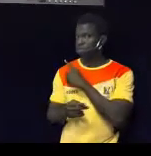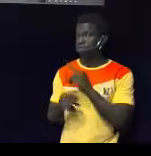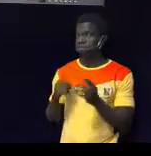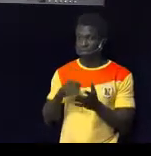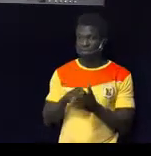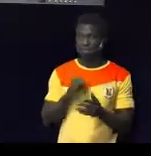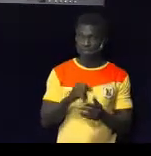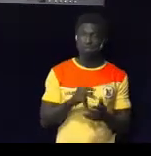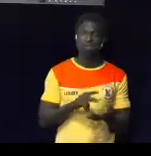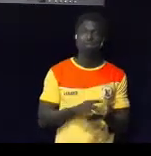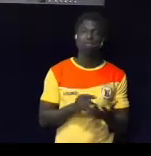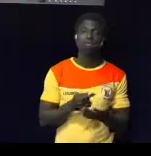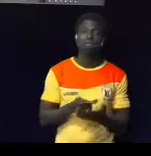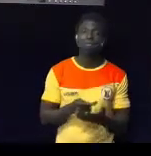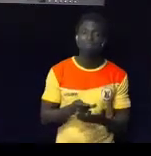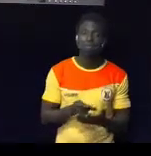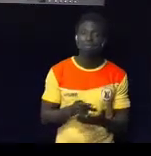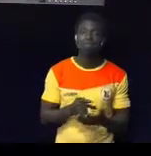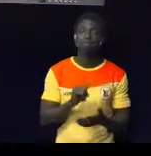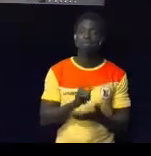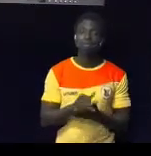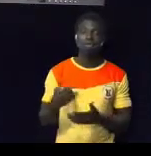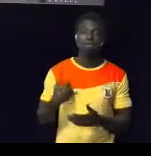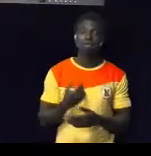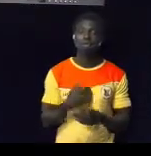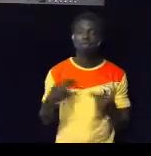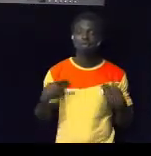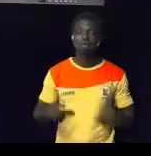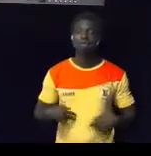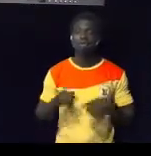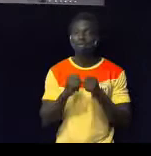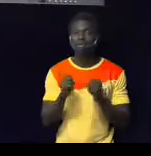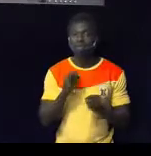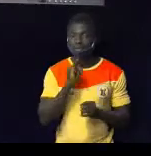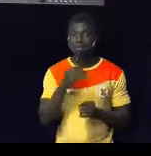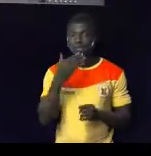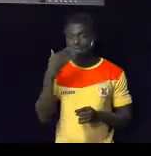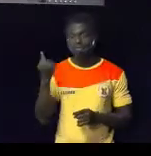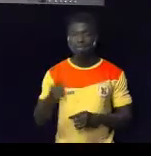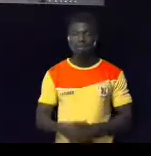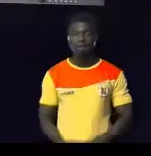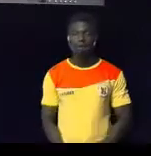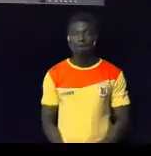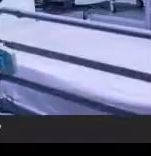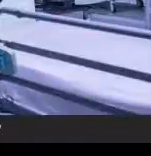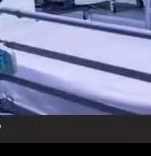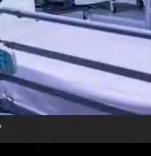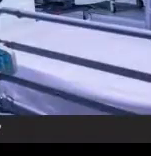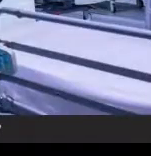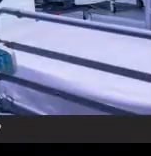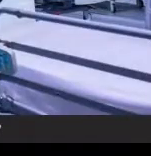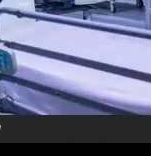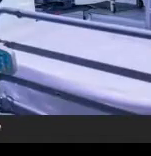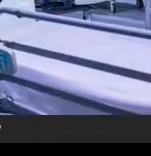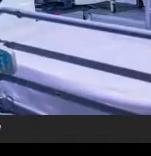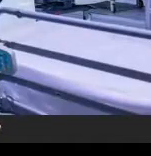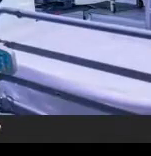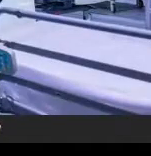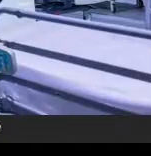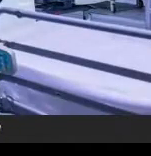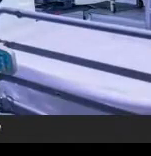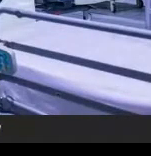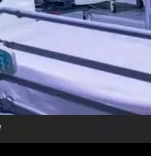it's an evidence that our health system have been influenced for better. You can see this kind of